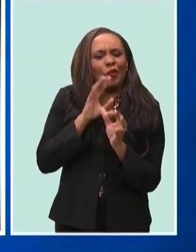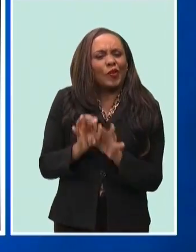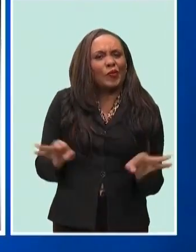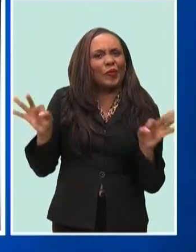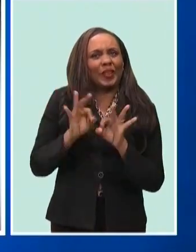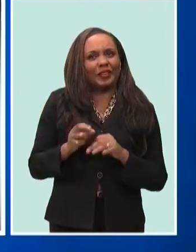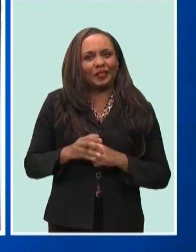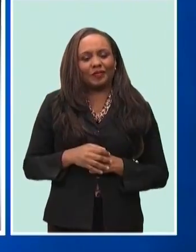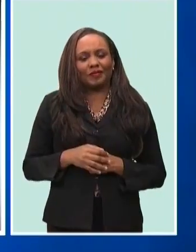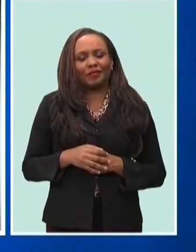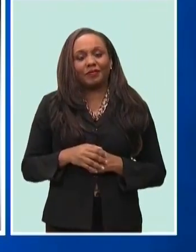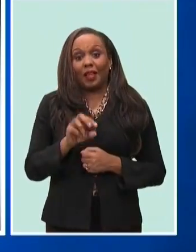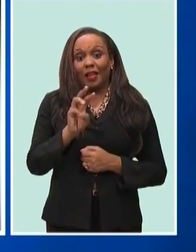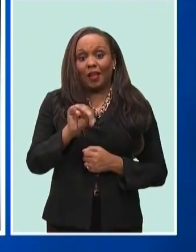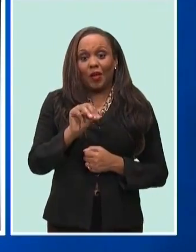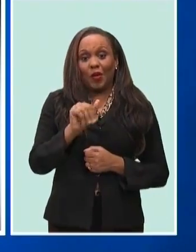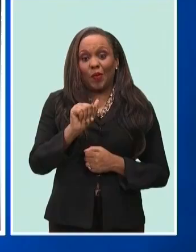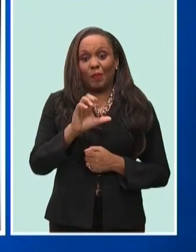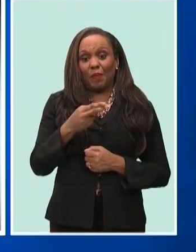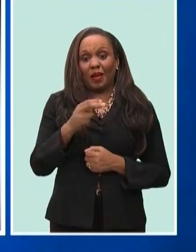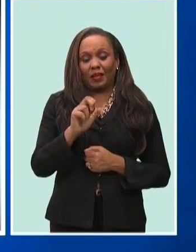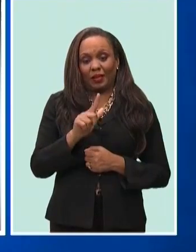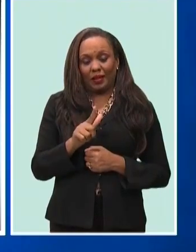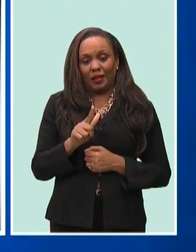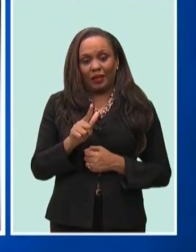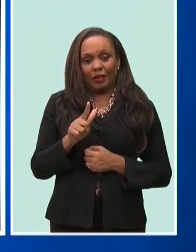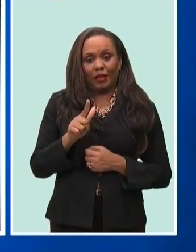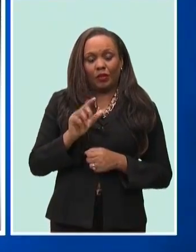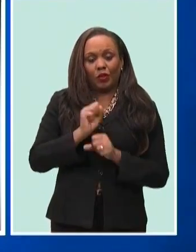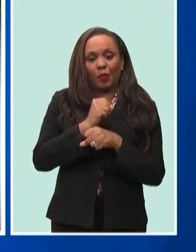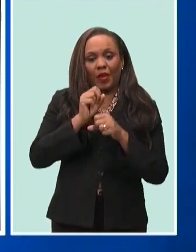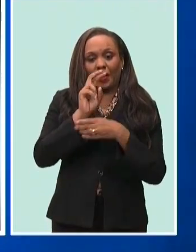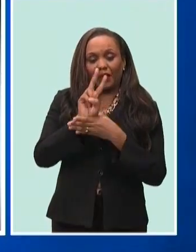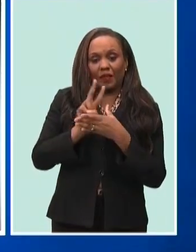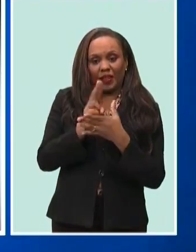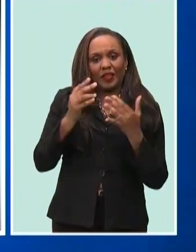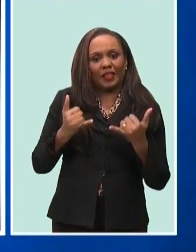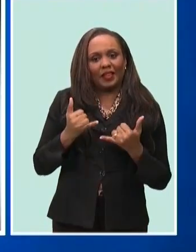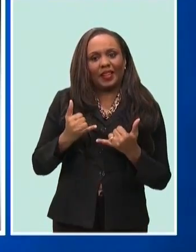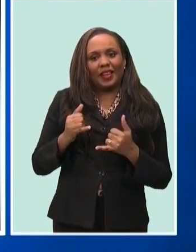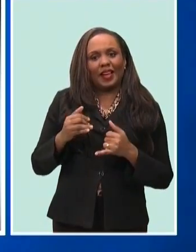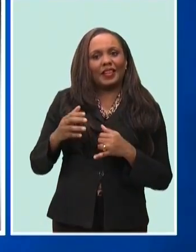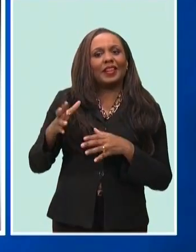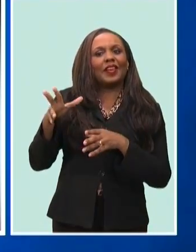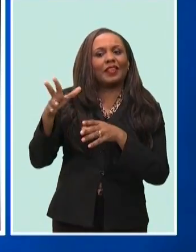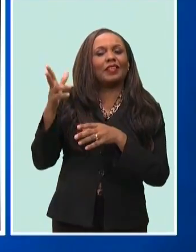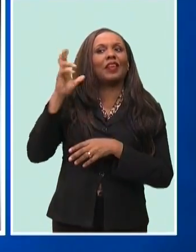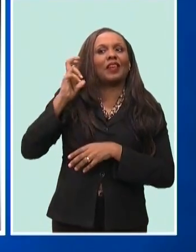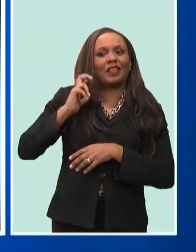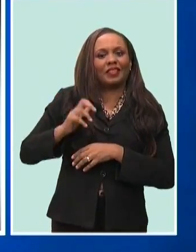significant. Machel Montano received the news while shooting a music video on Maracas Beach today. It's his 10th